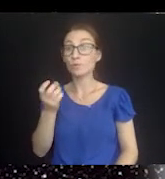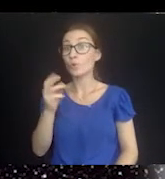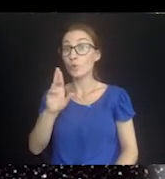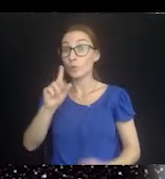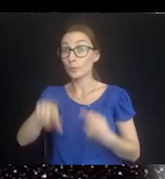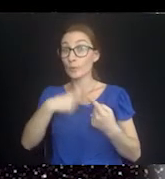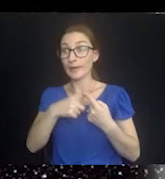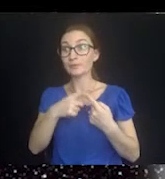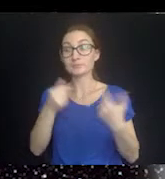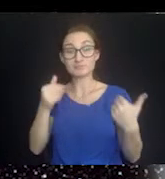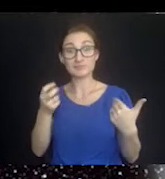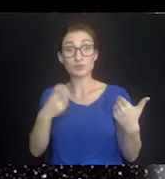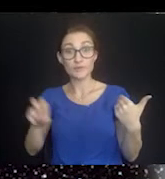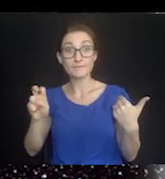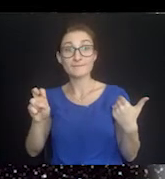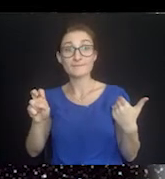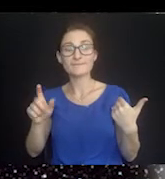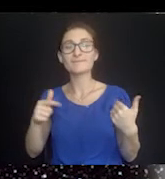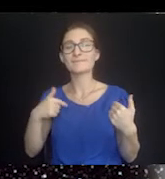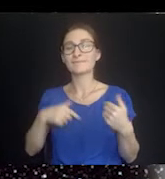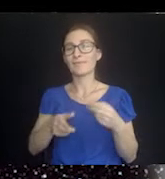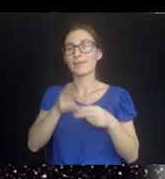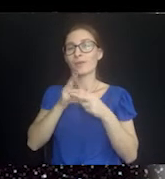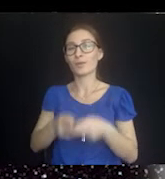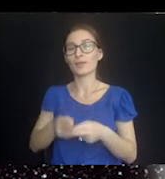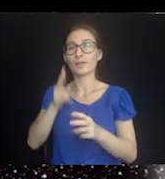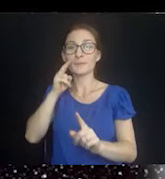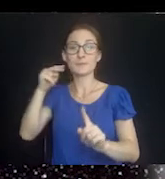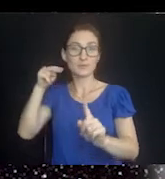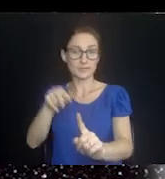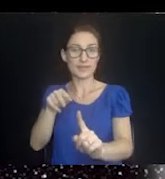to shift, or when the brain is shifted,